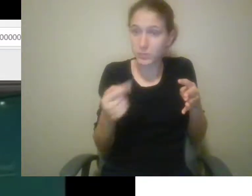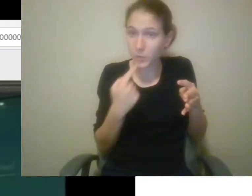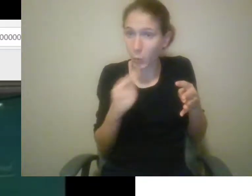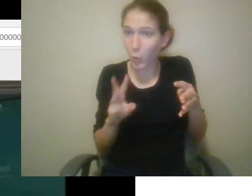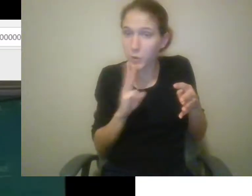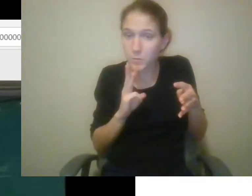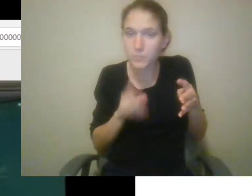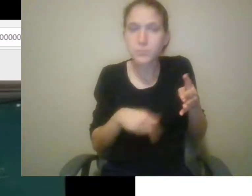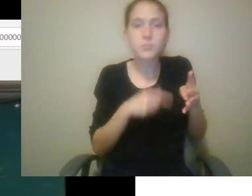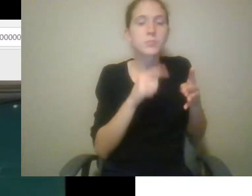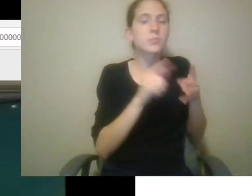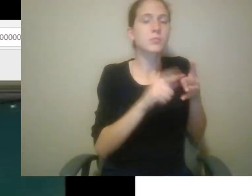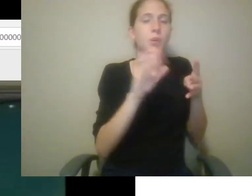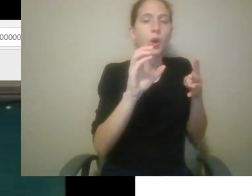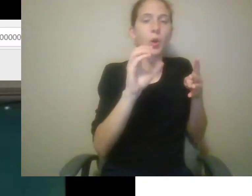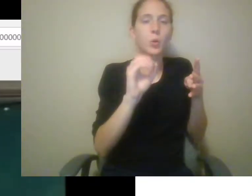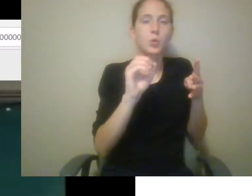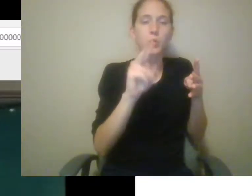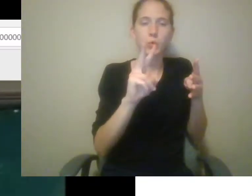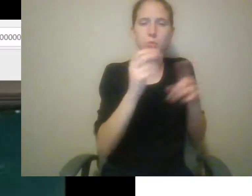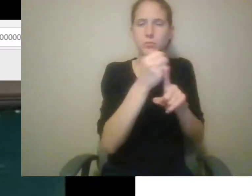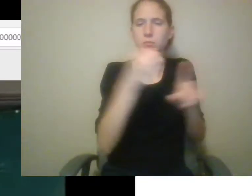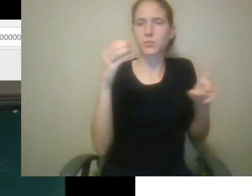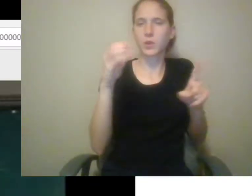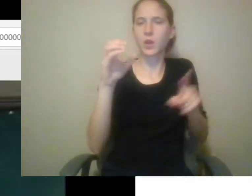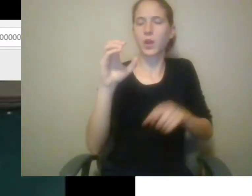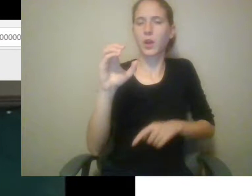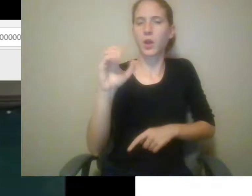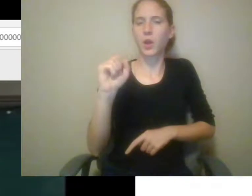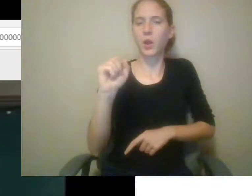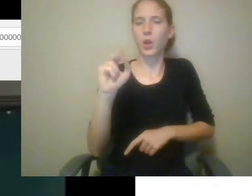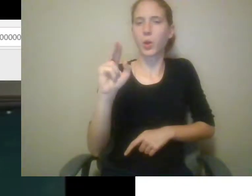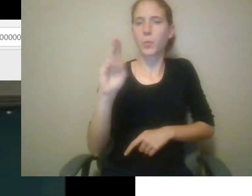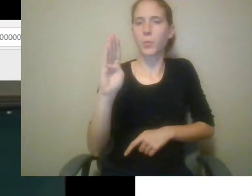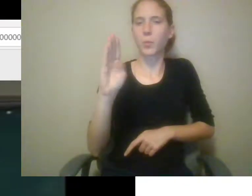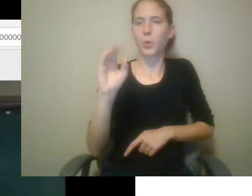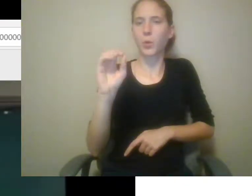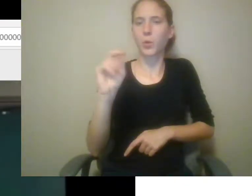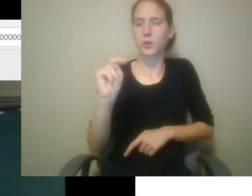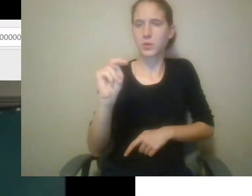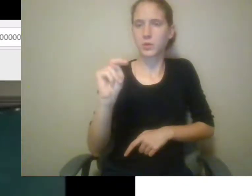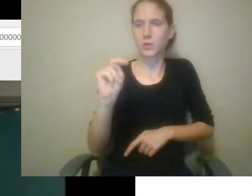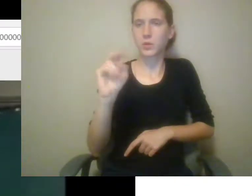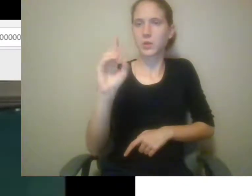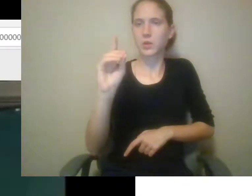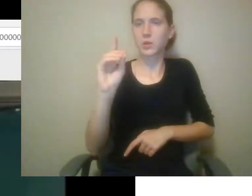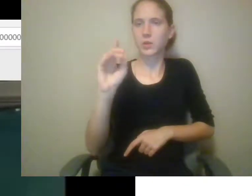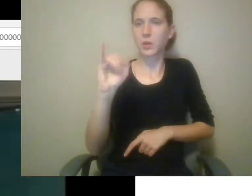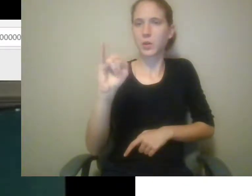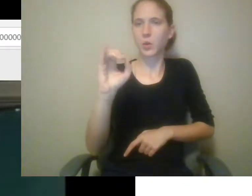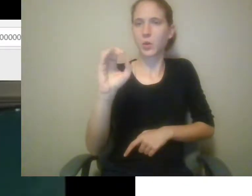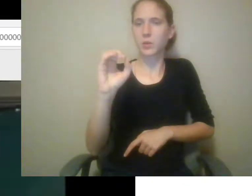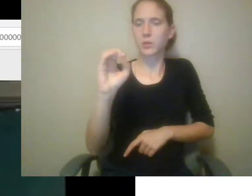carbon dioxide, or CO2, that's the chemical formula for it, sunlight,